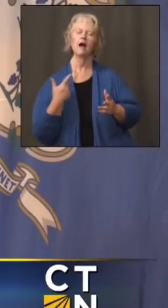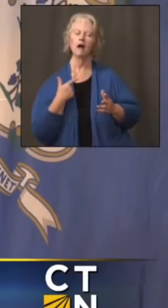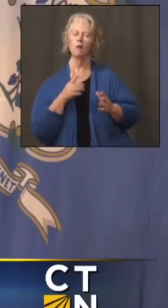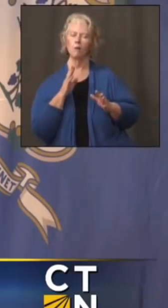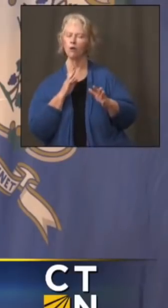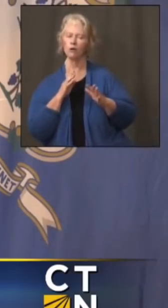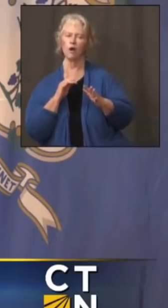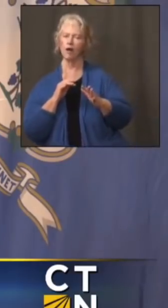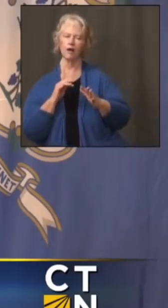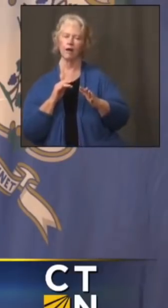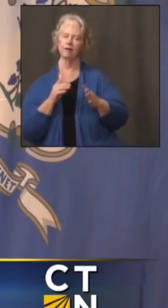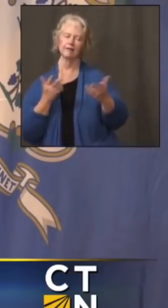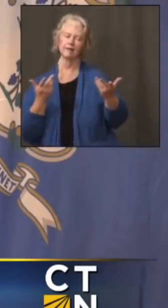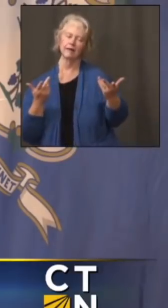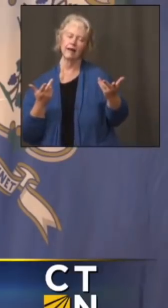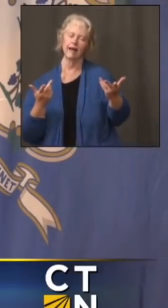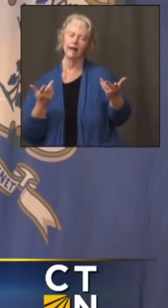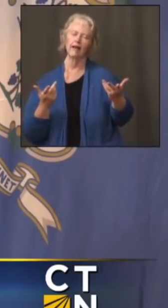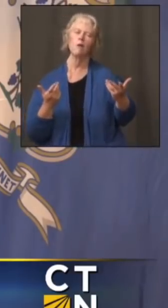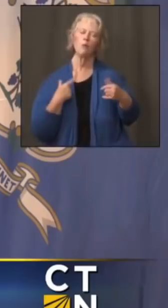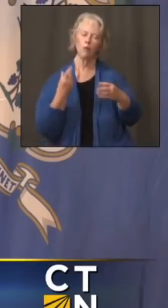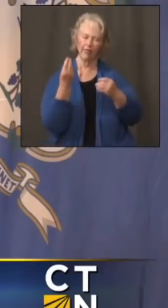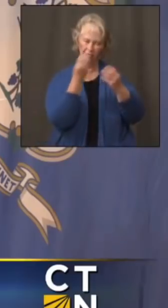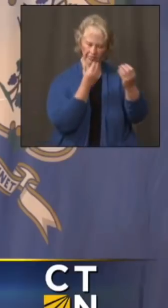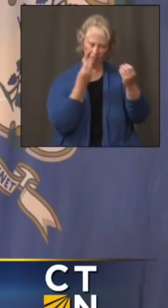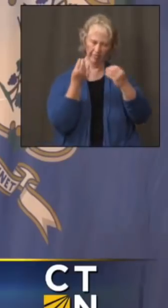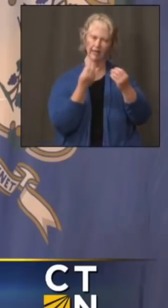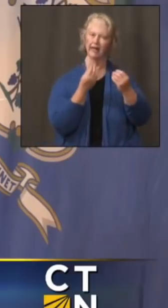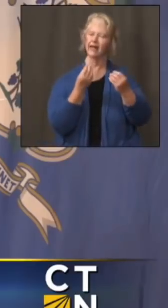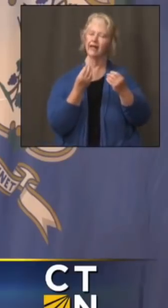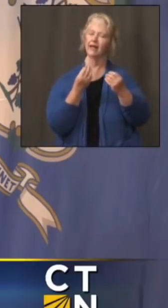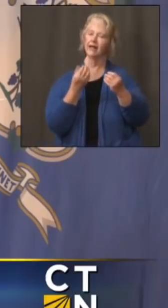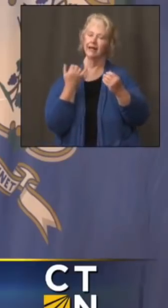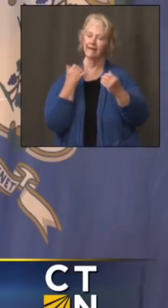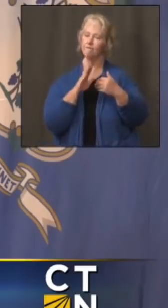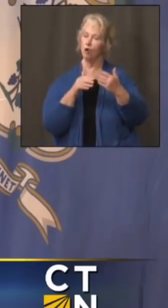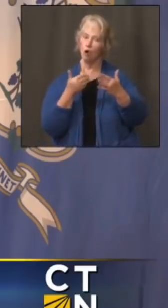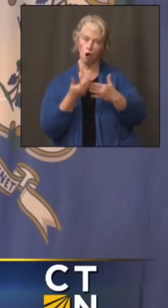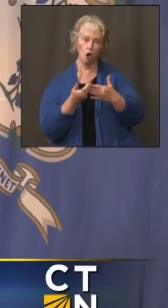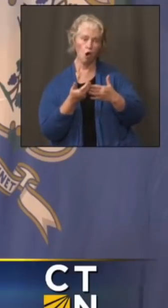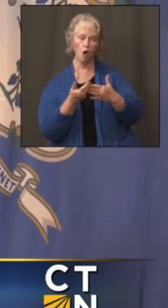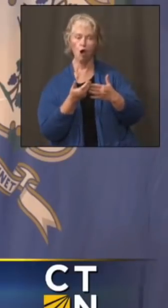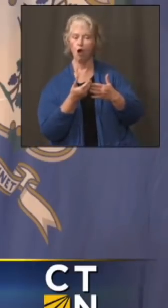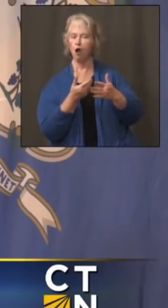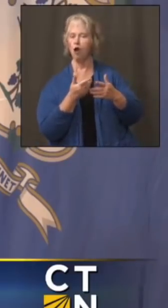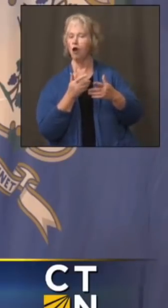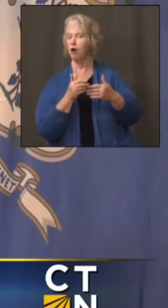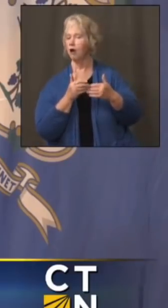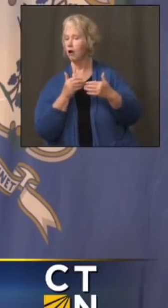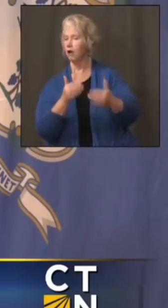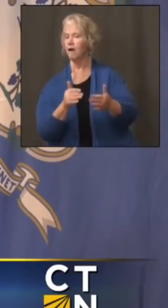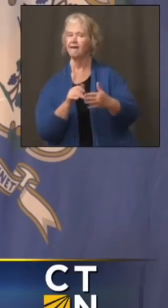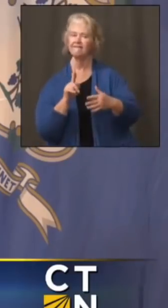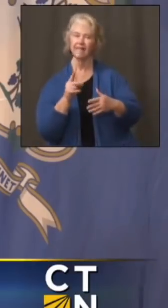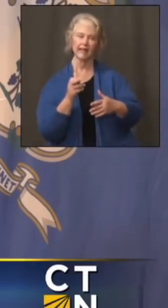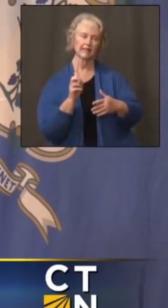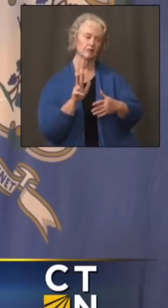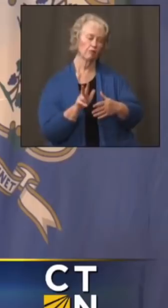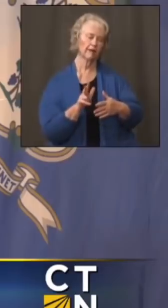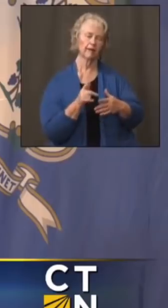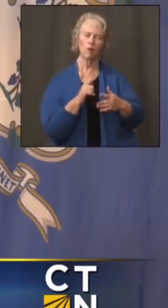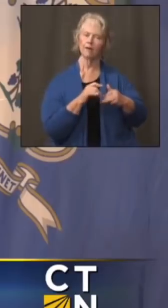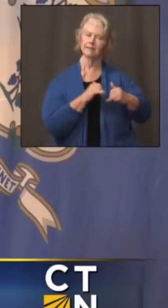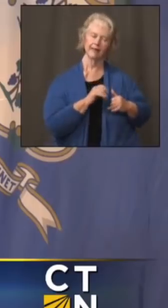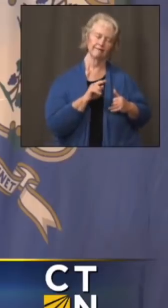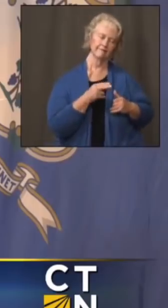to you. We're just began thinking about whether everybody goes to phase 3 or some have the discretion to stay at phase 2. And for